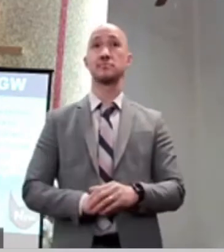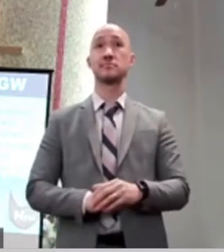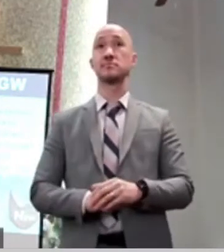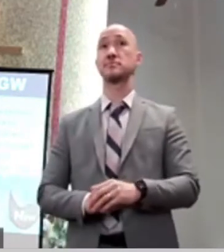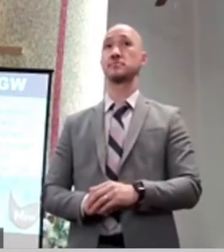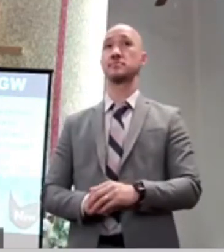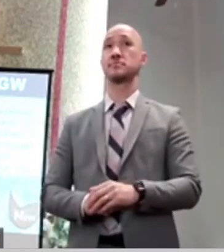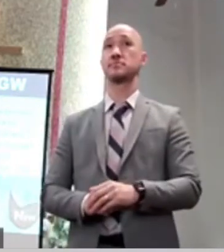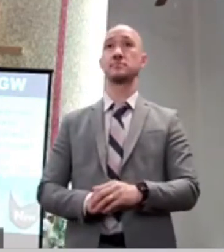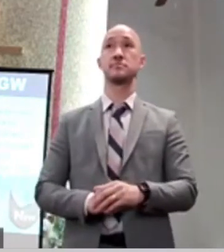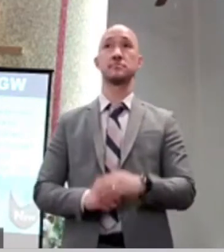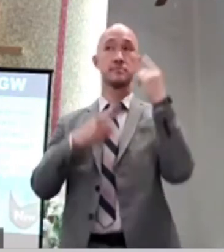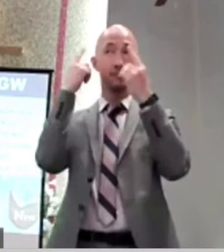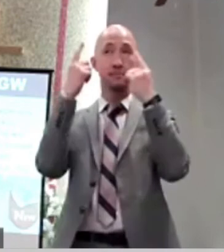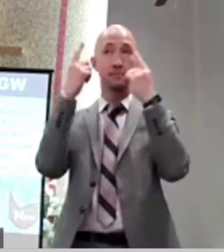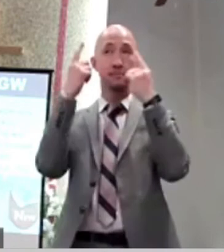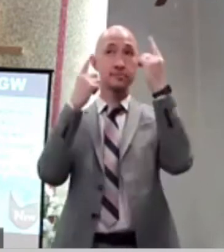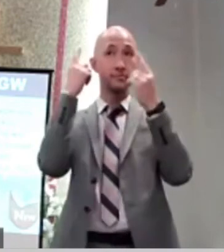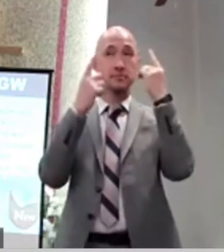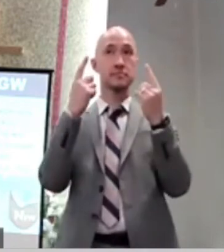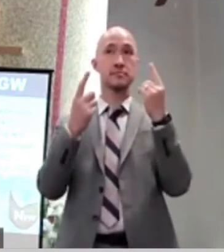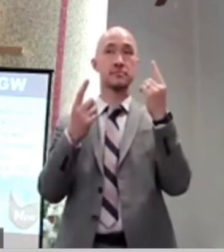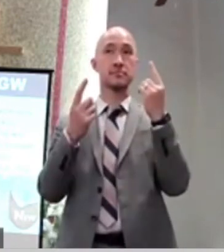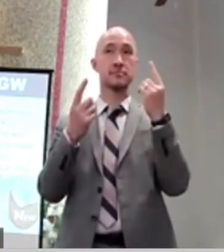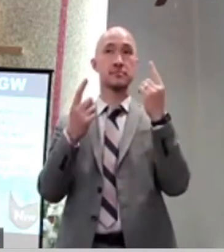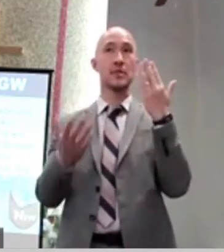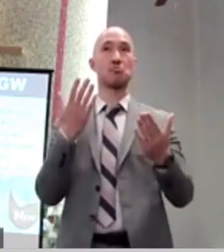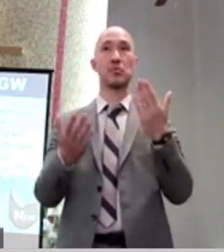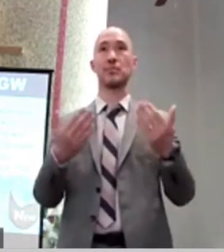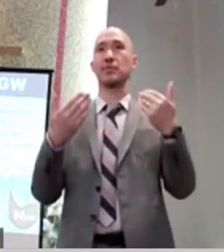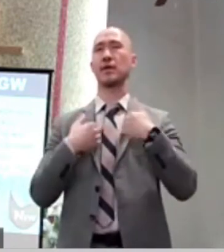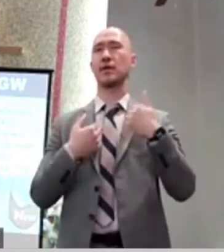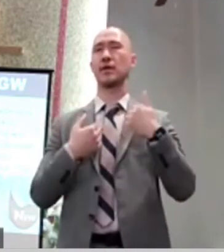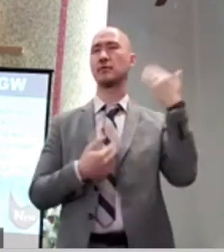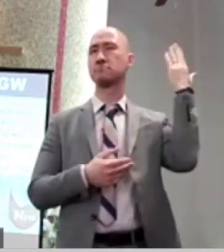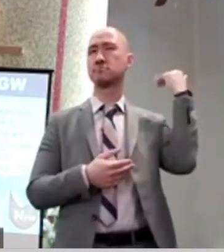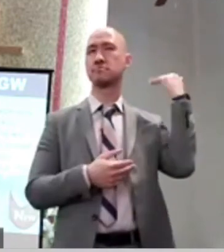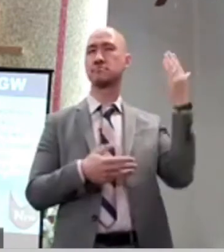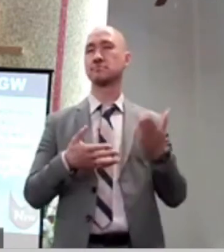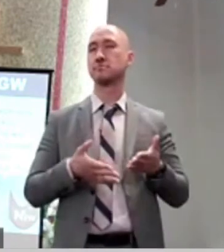about how we think of our traditions and how they might fit